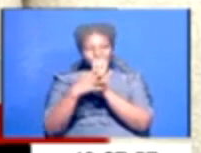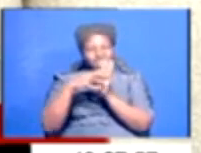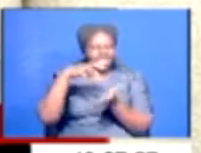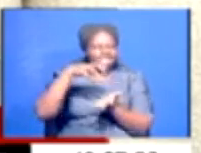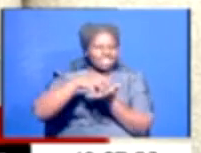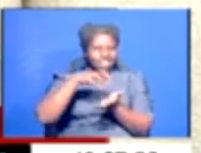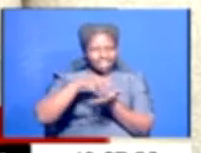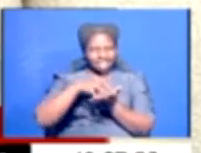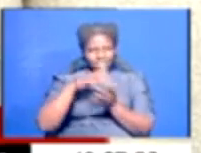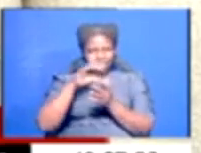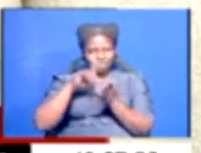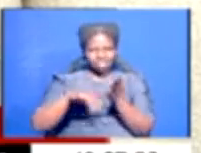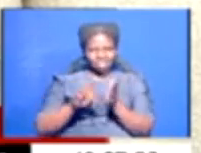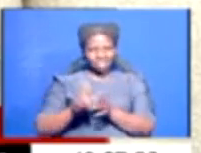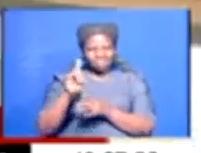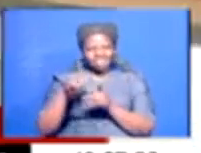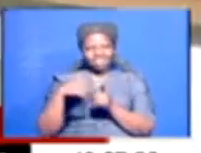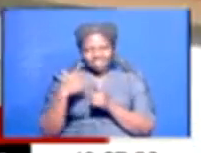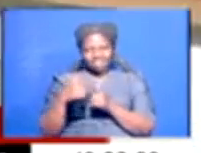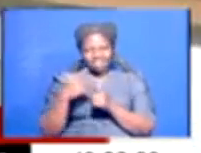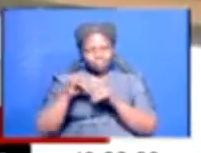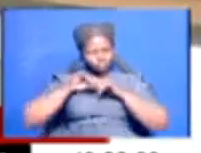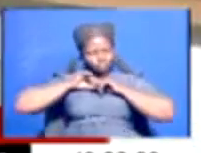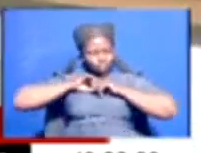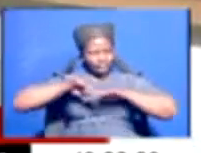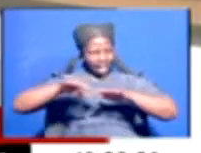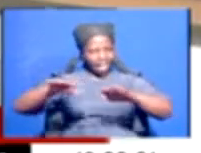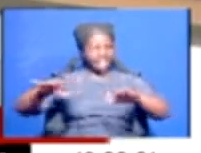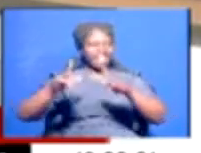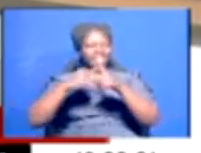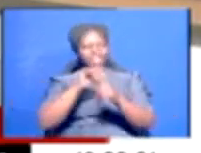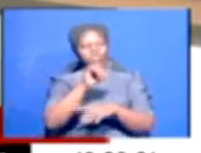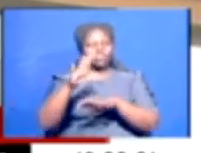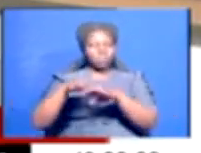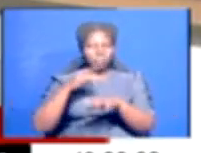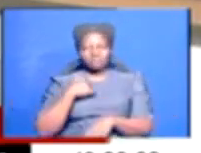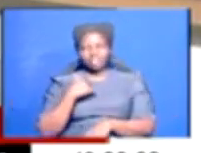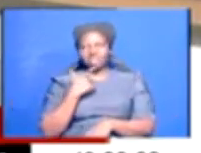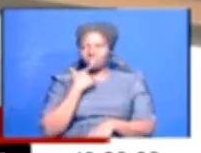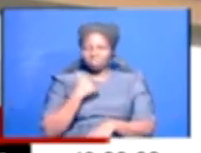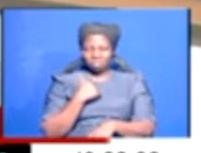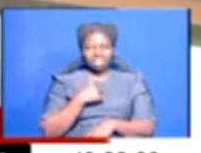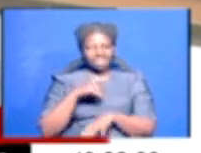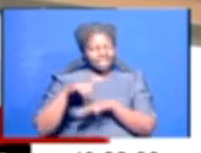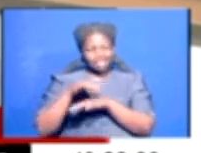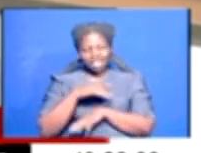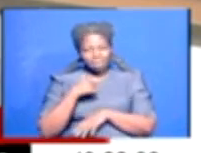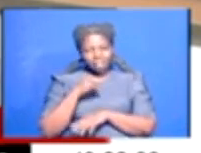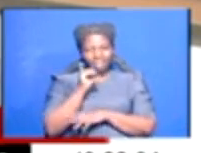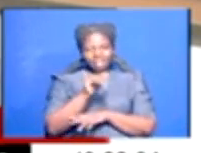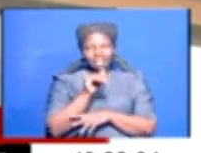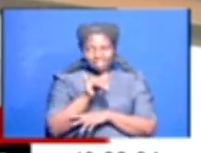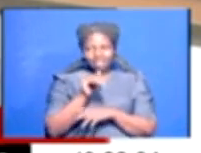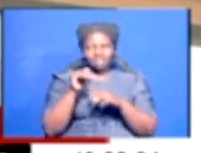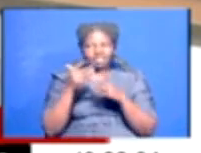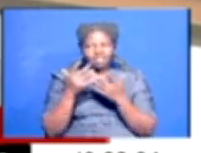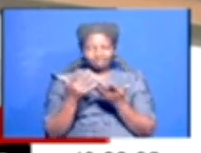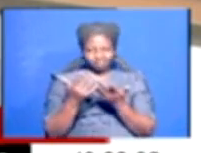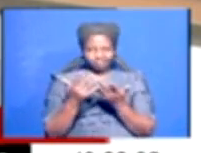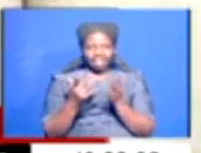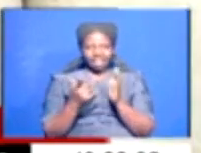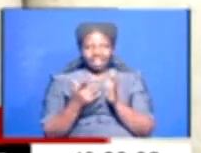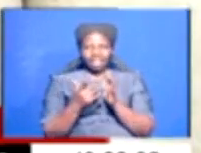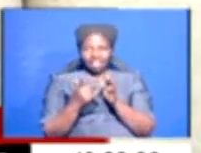then you called me, yeah, you told me, you send me that clip, I see it for you, yeah, and then